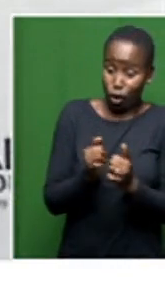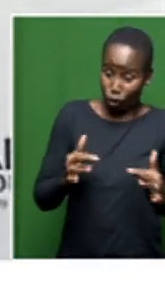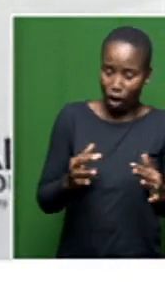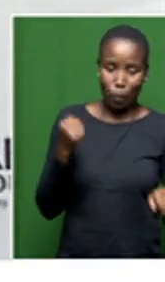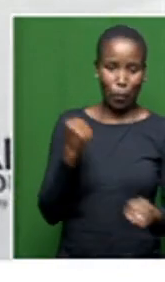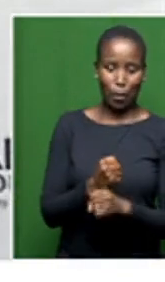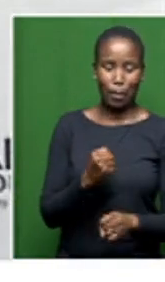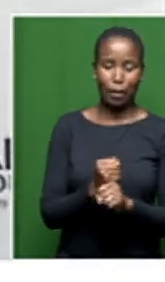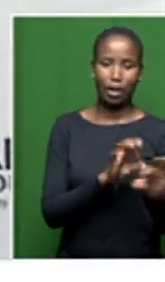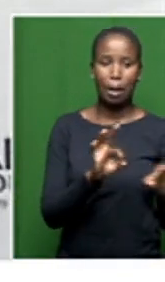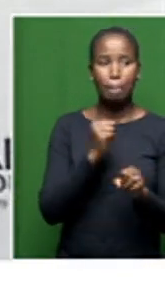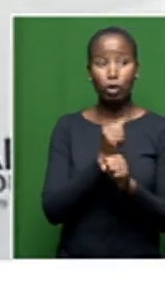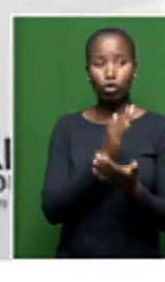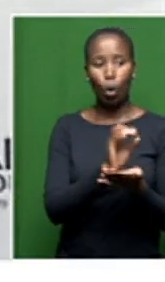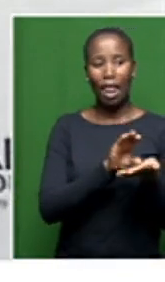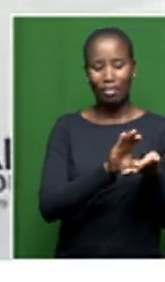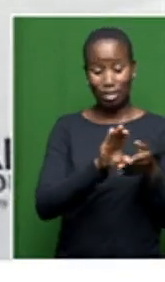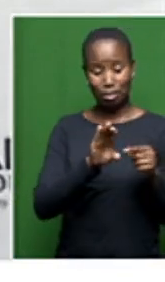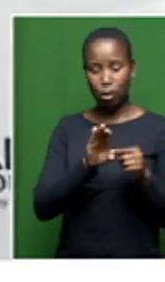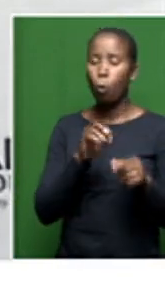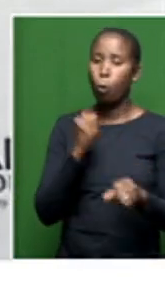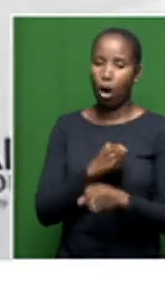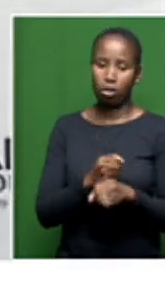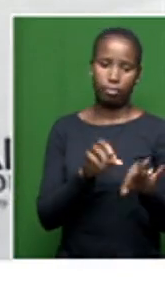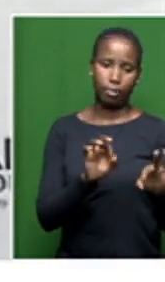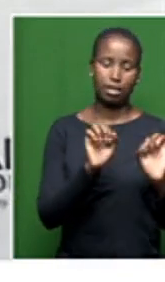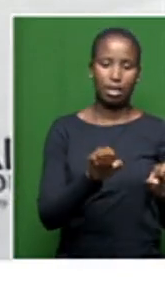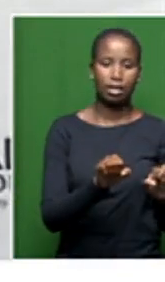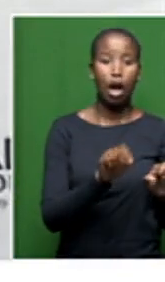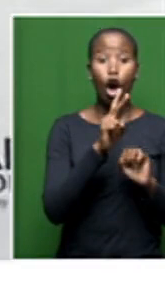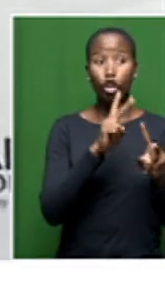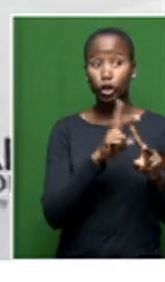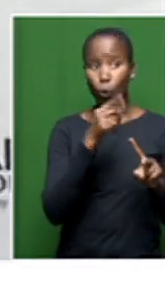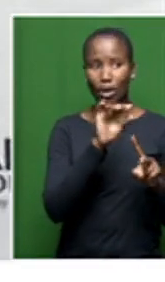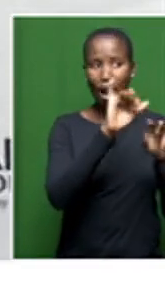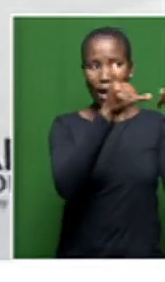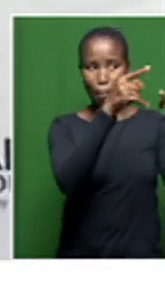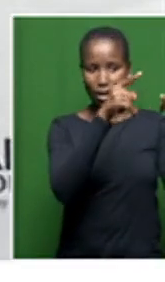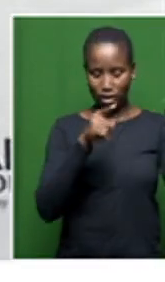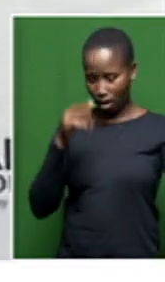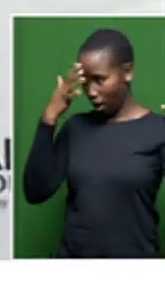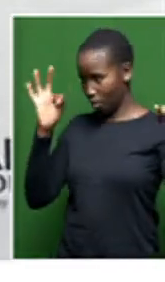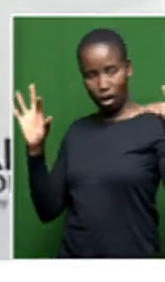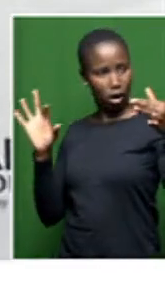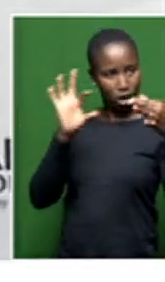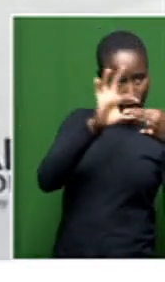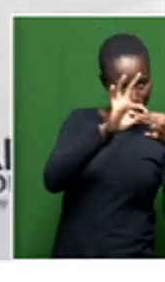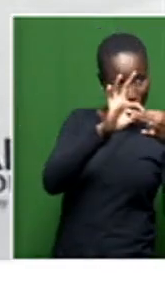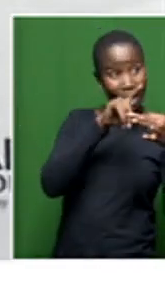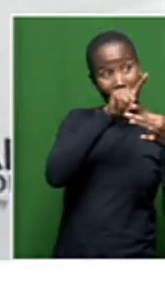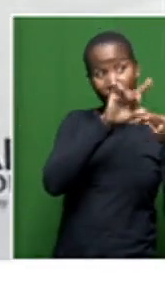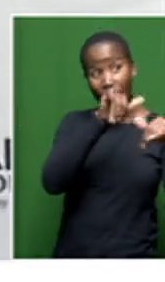track that the investment is happening, but also to work with the company if they're facing any obstacles that government can